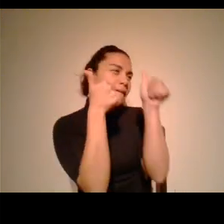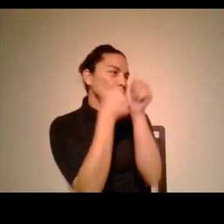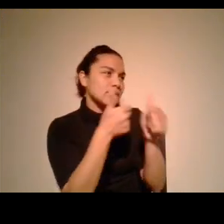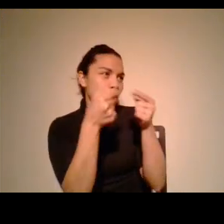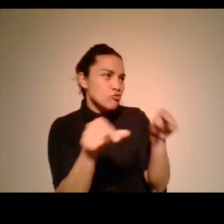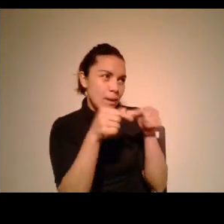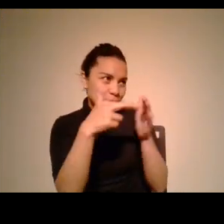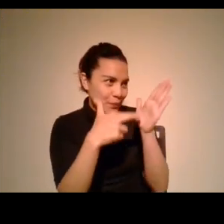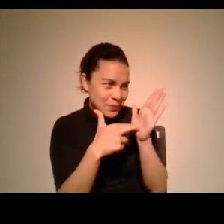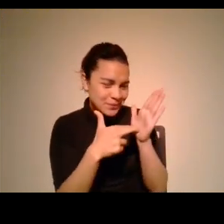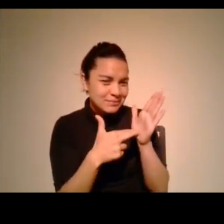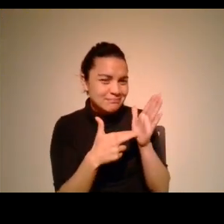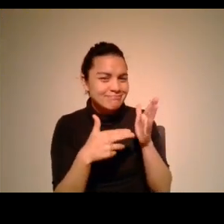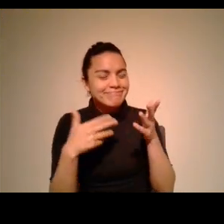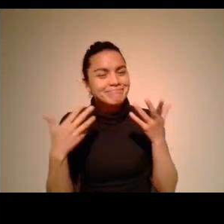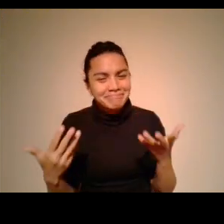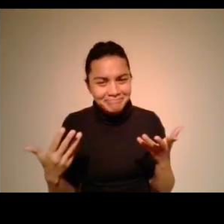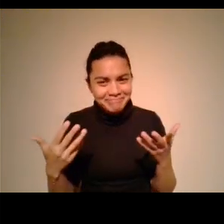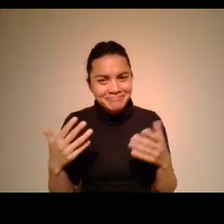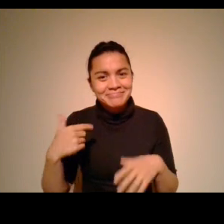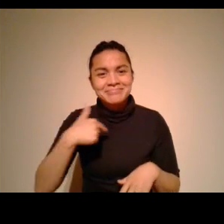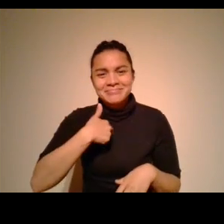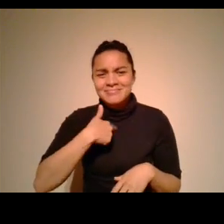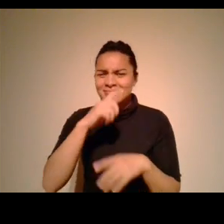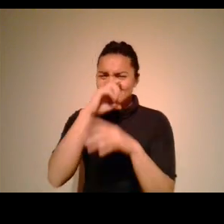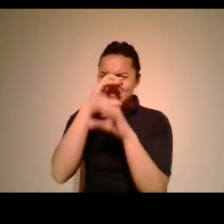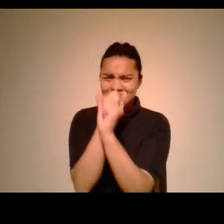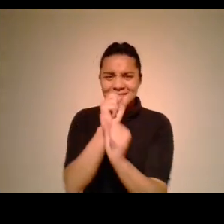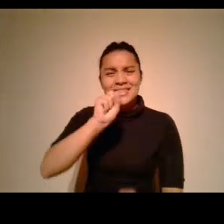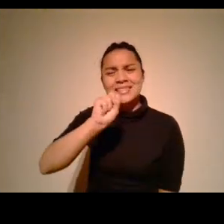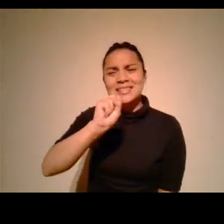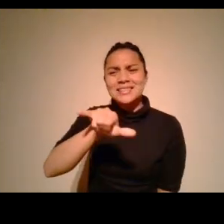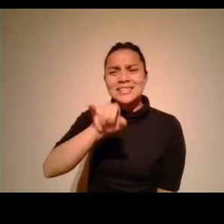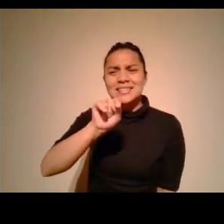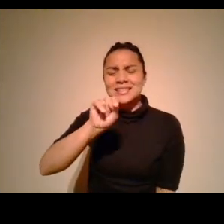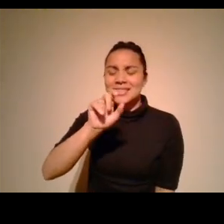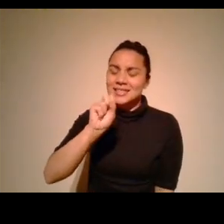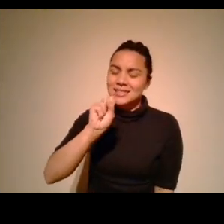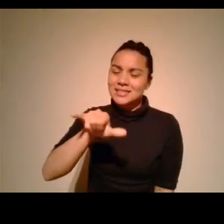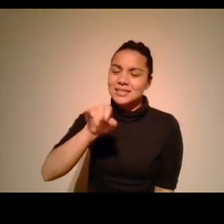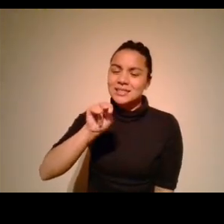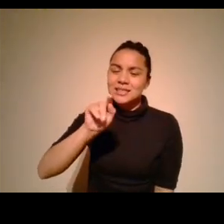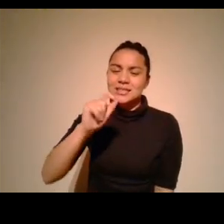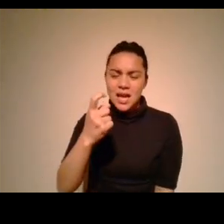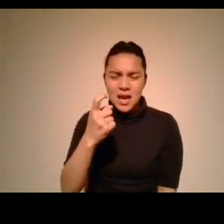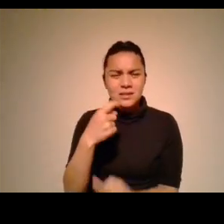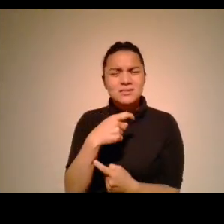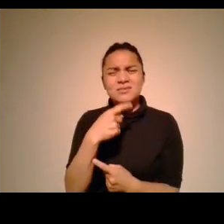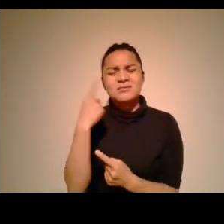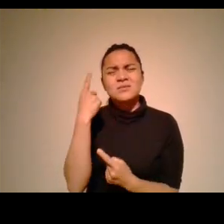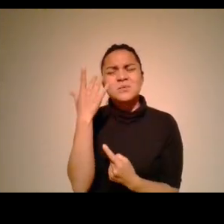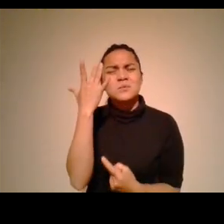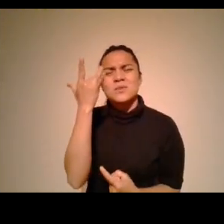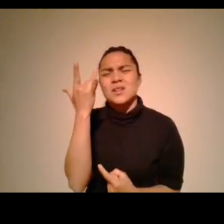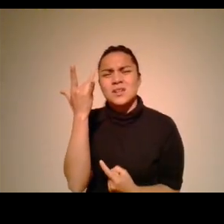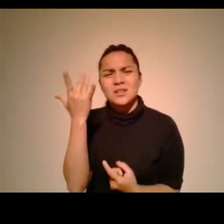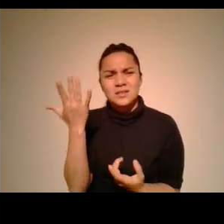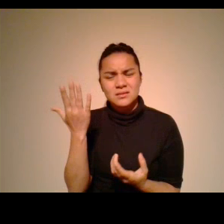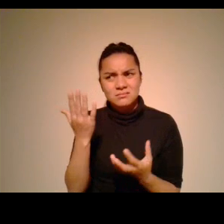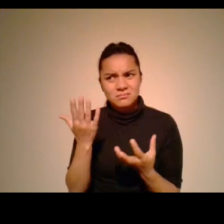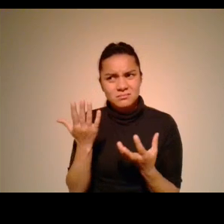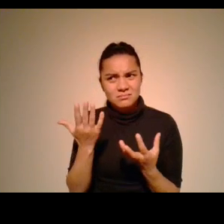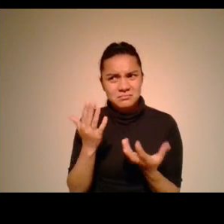And this really, as a syntactician, drew me to, well, why would that be? Because it clearly isn't ungrammatical